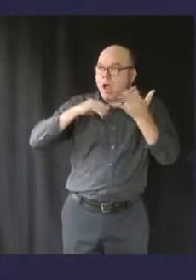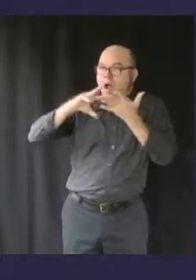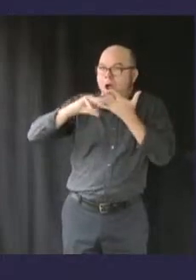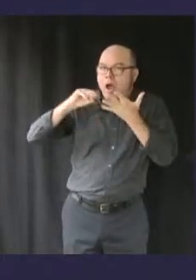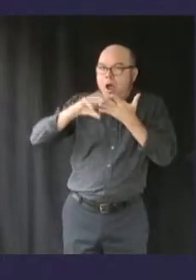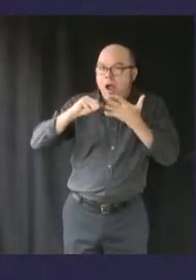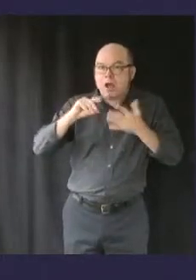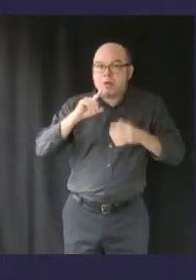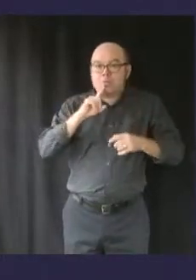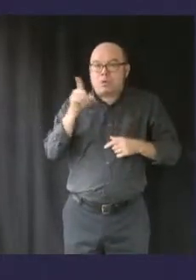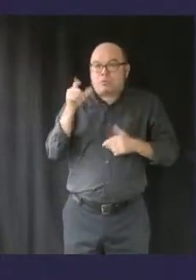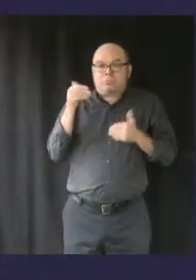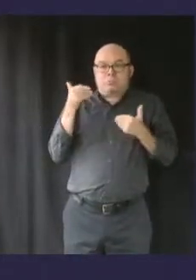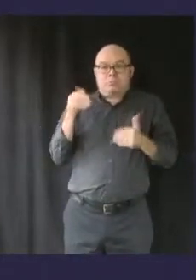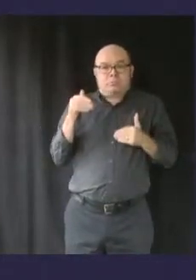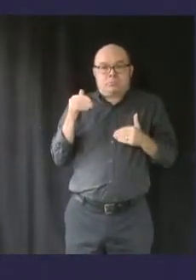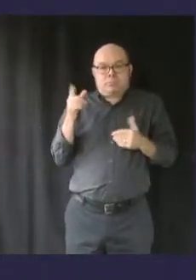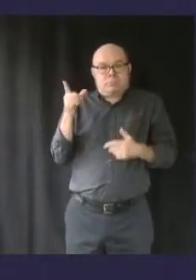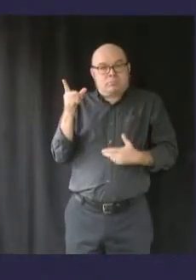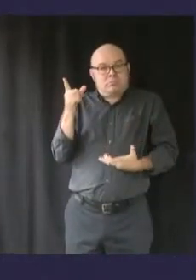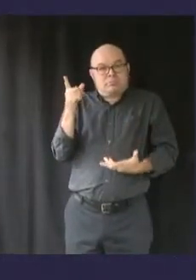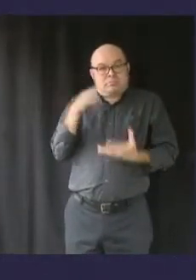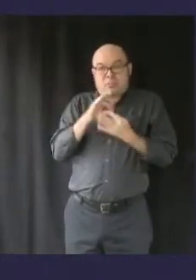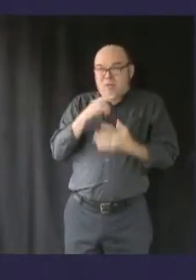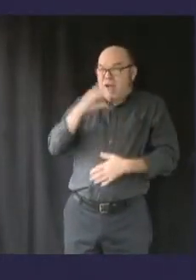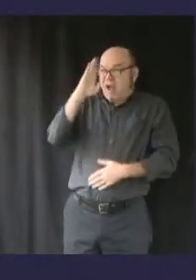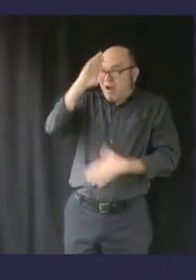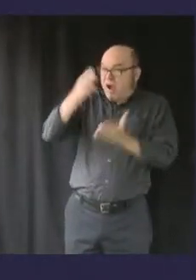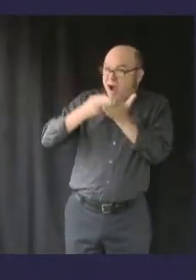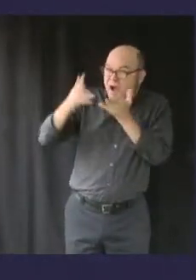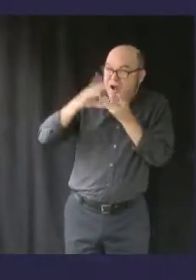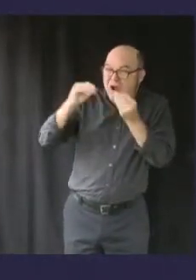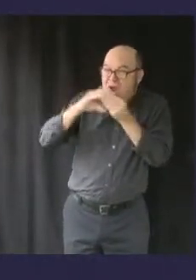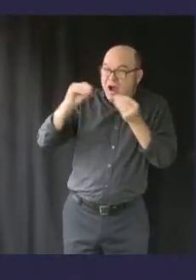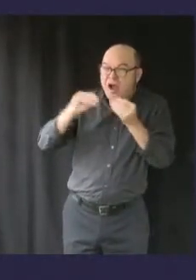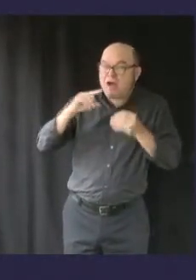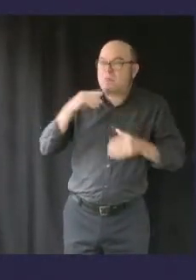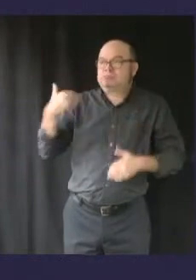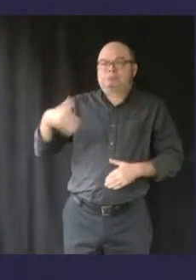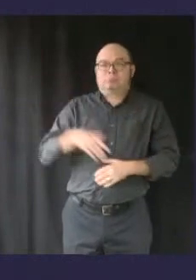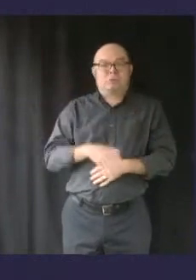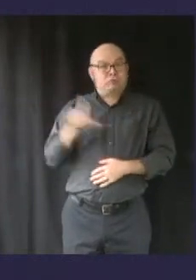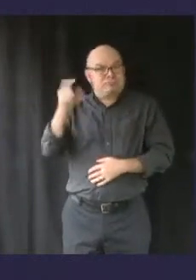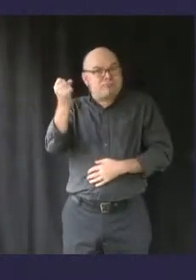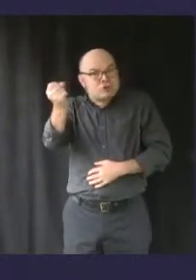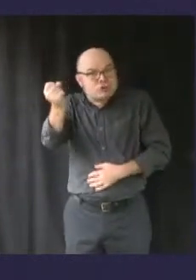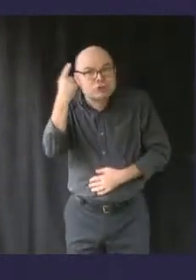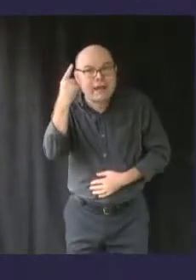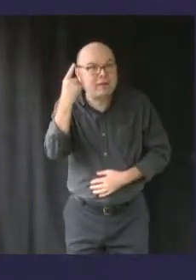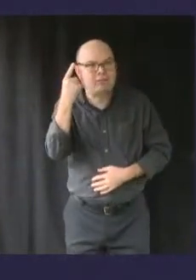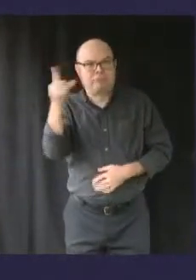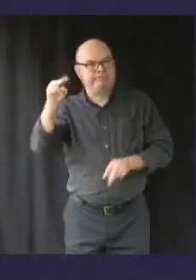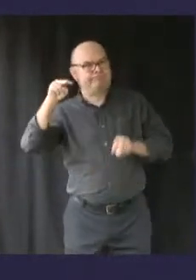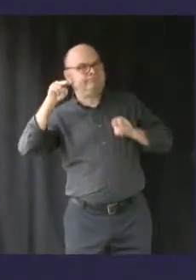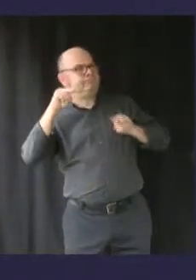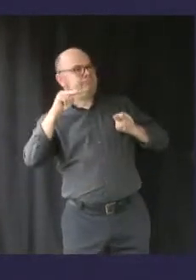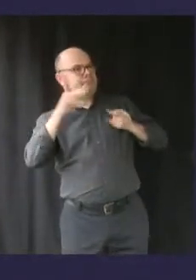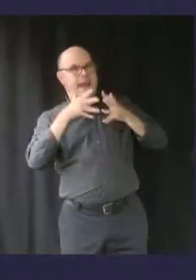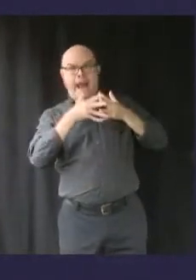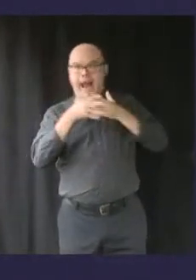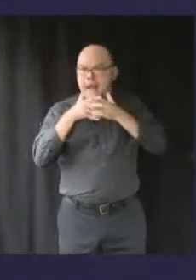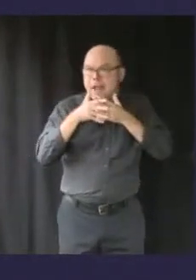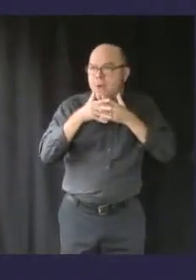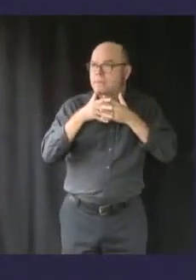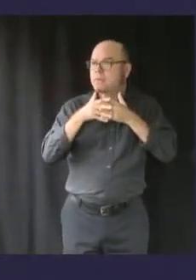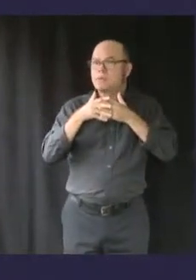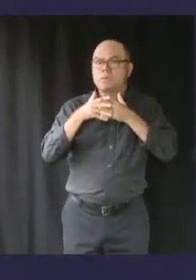power. A senator who understood the role that America could play around the world for good,